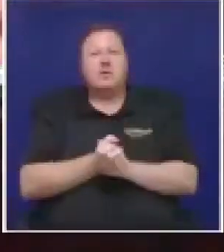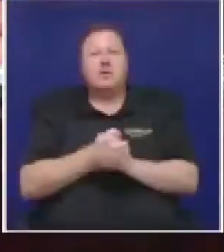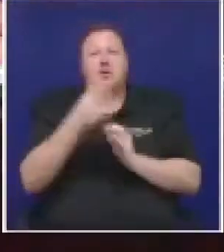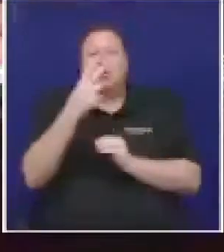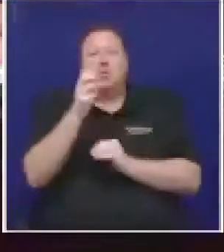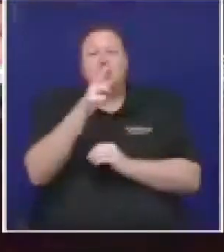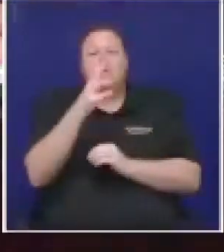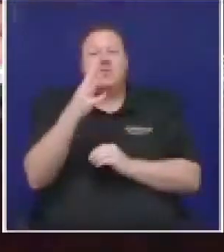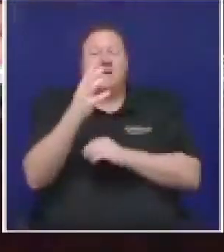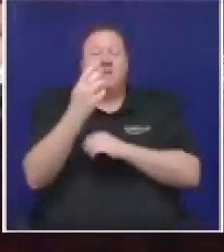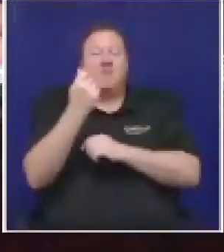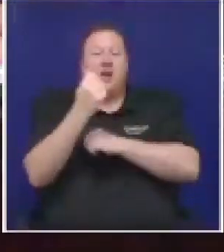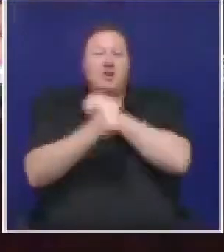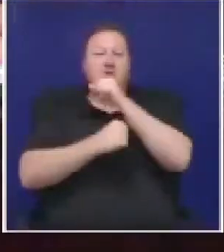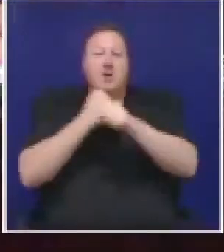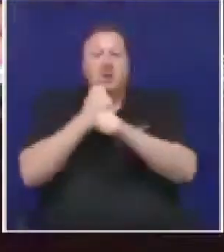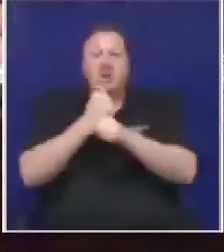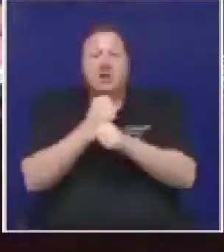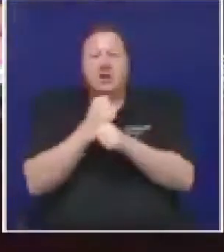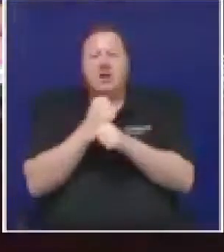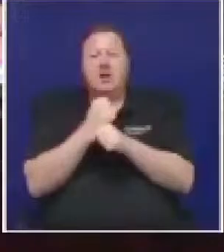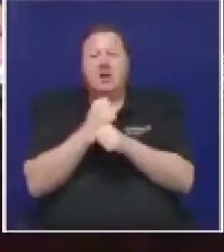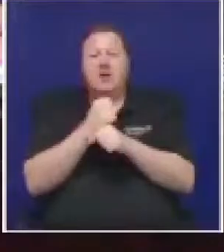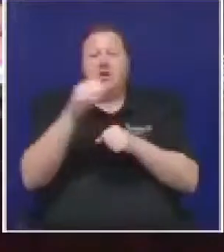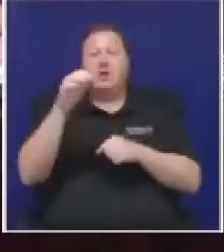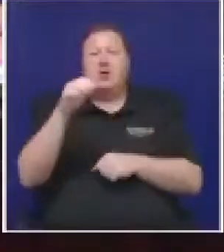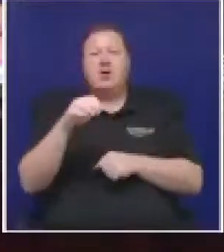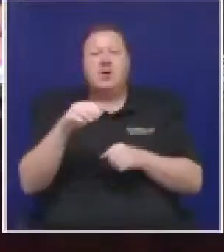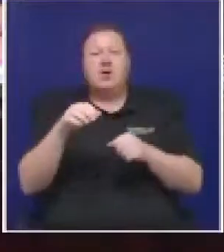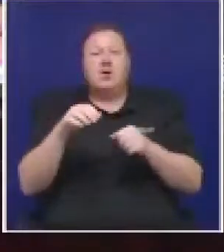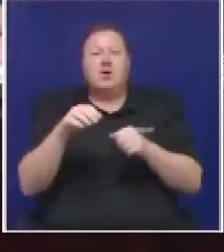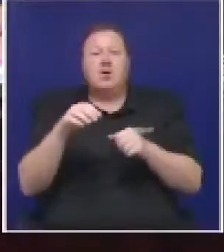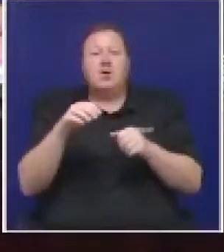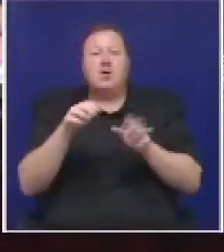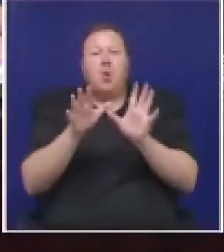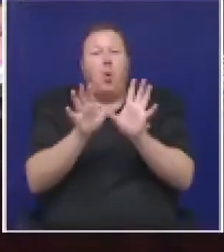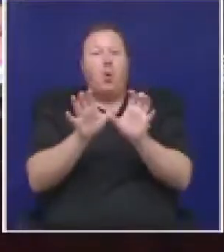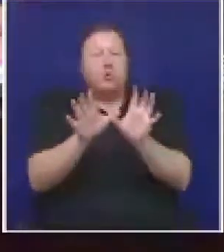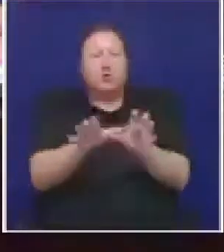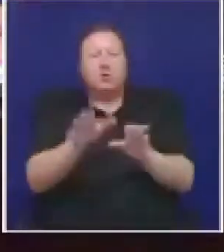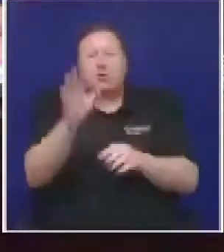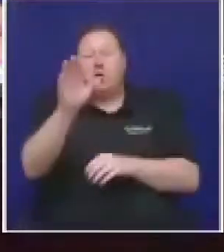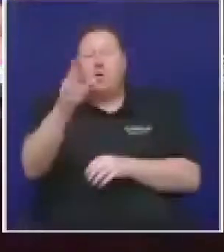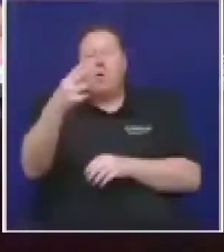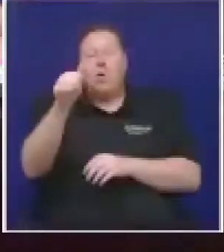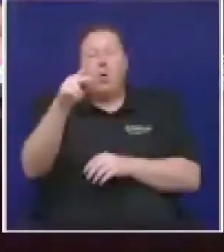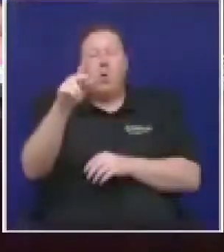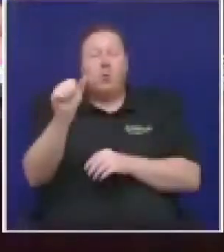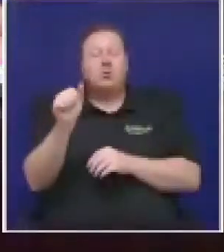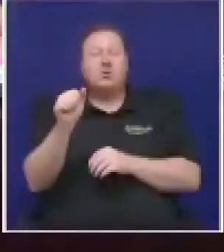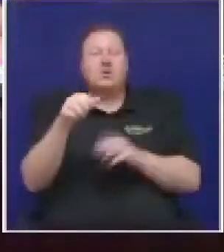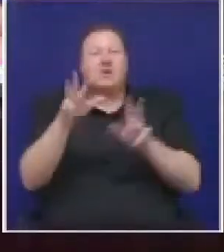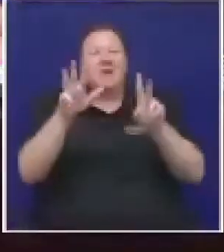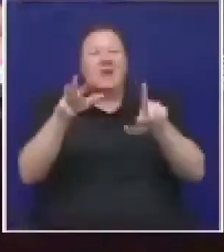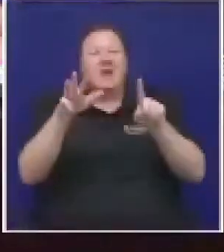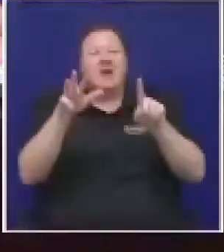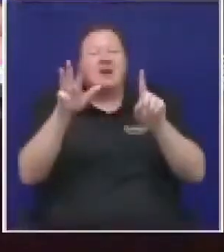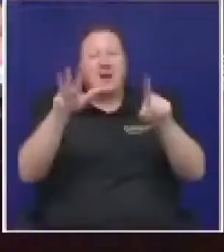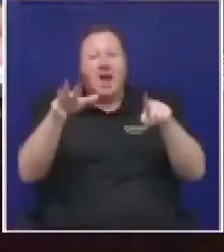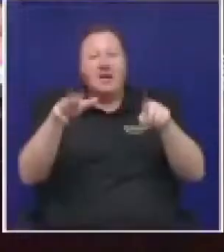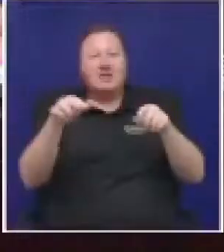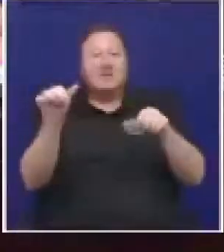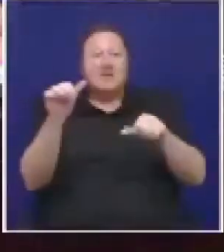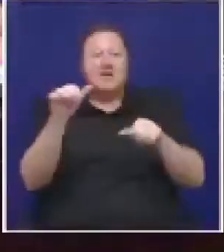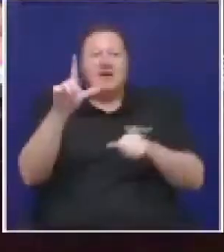HAWKS were successful in dismantling 19 clandestine drug laboratories,